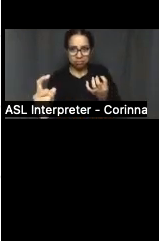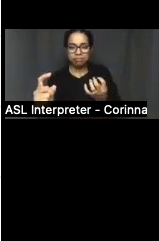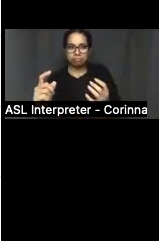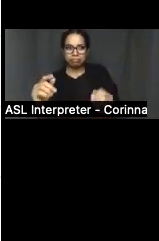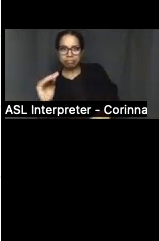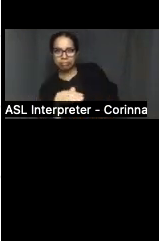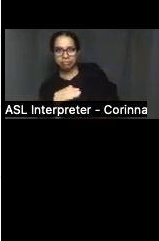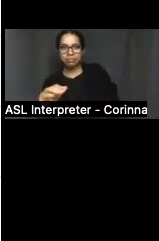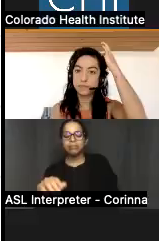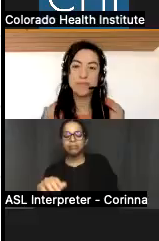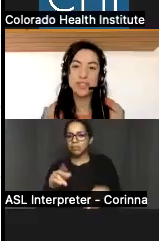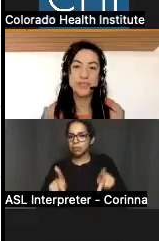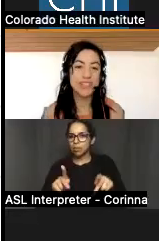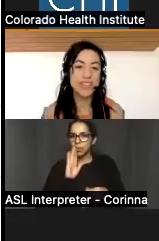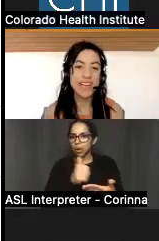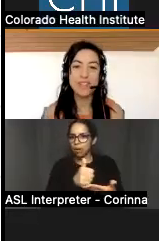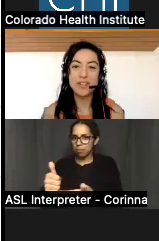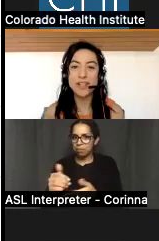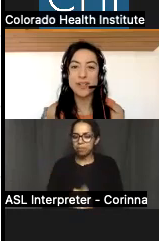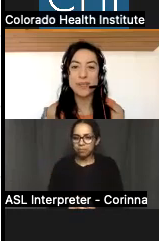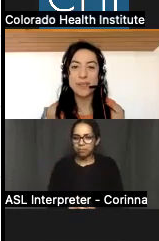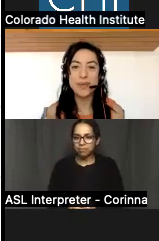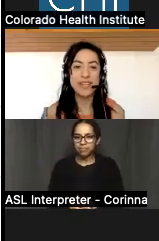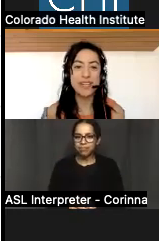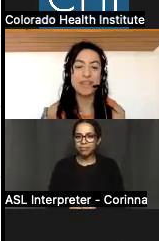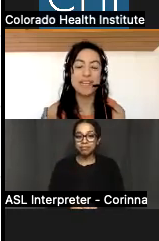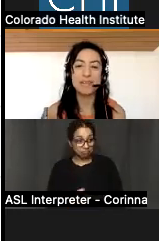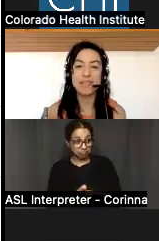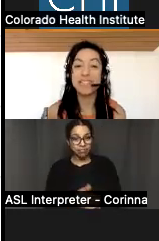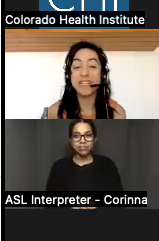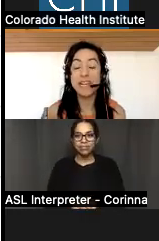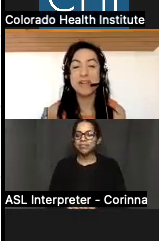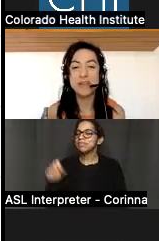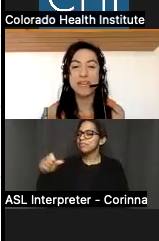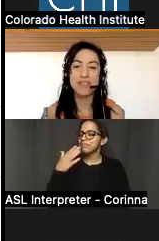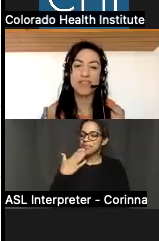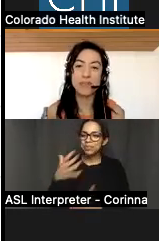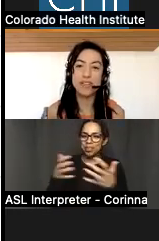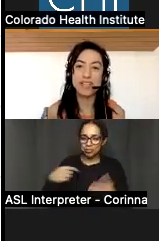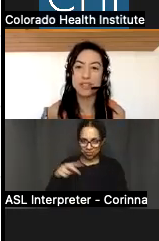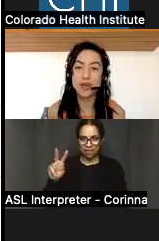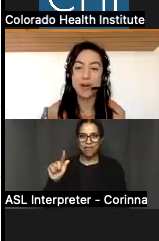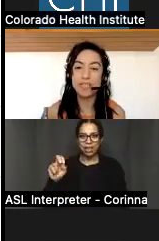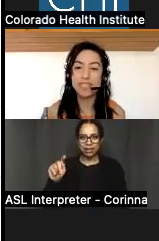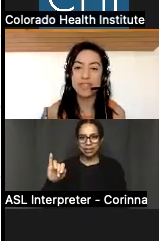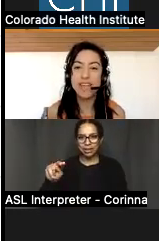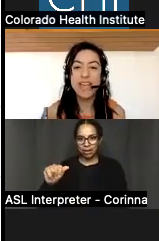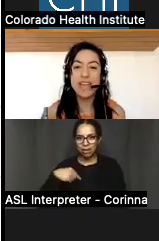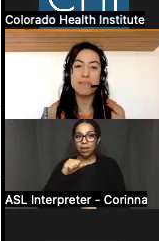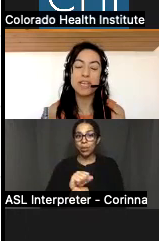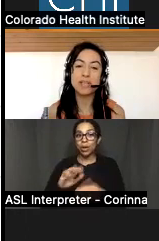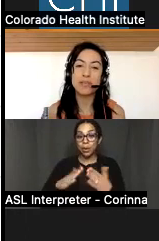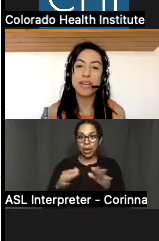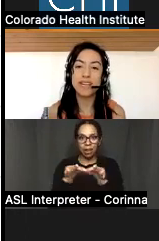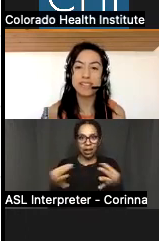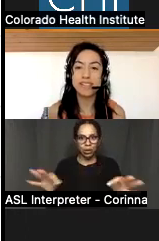Valentina. Thank you so much. Hi, everyone. Good morning. My name is Valentina, and I'm here on behalf of Community Language Cooperative, and